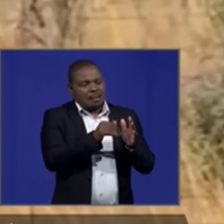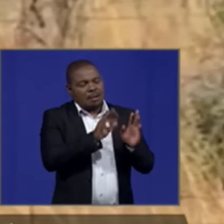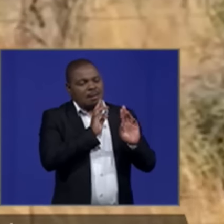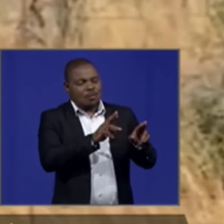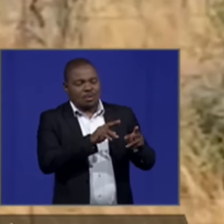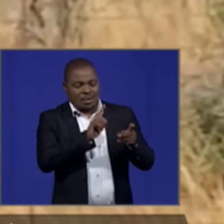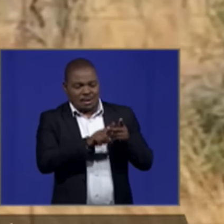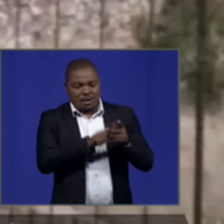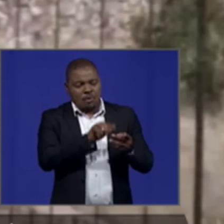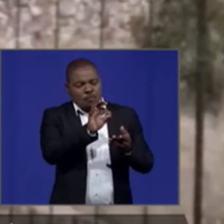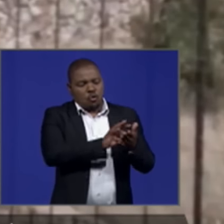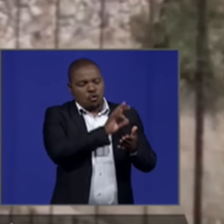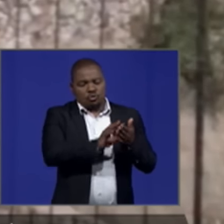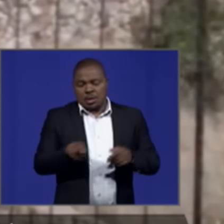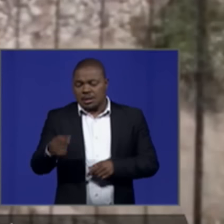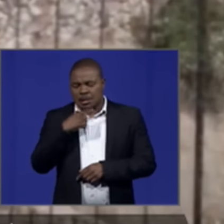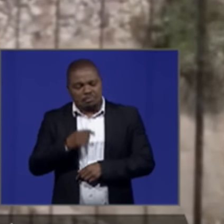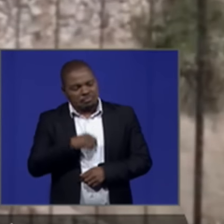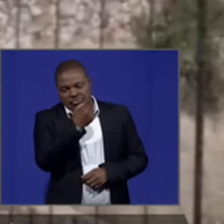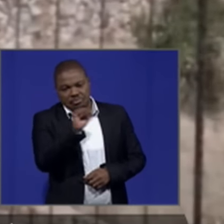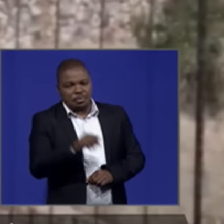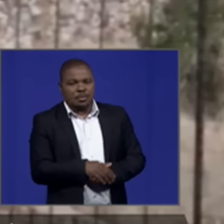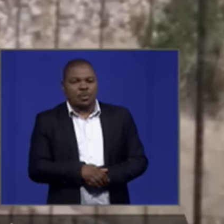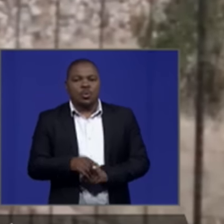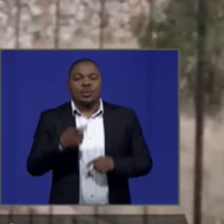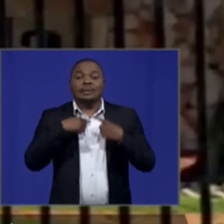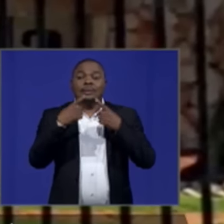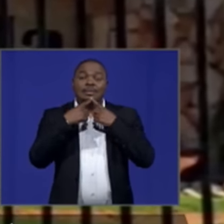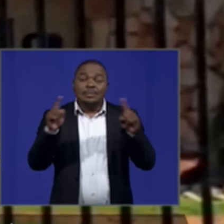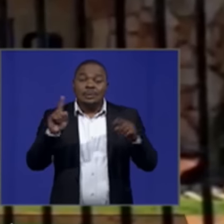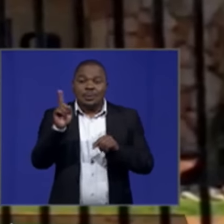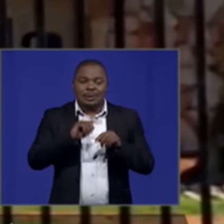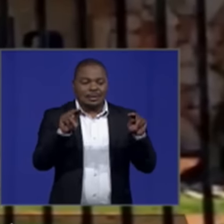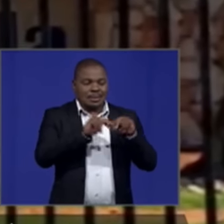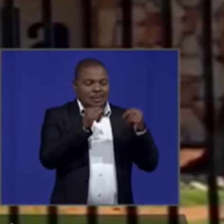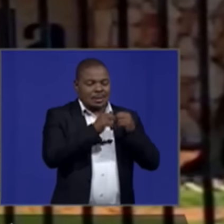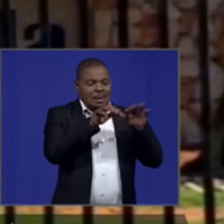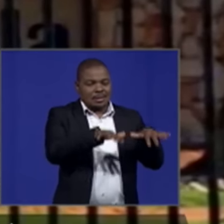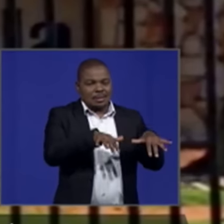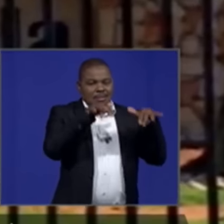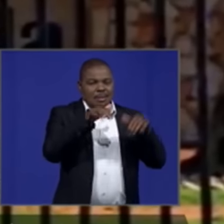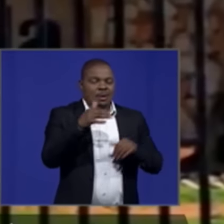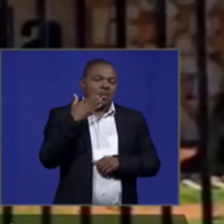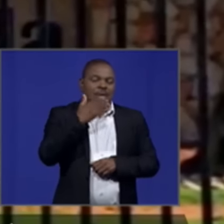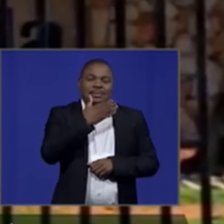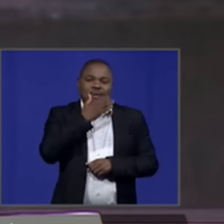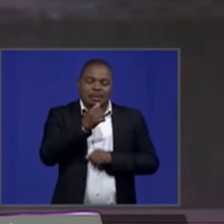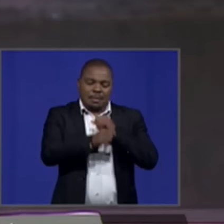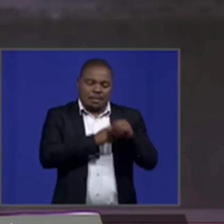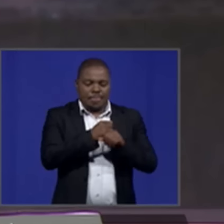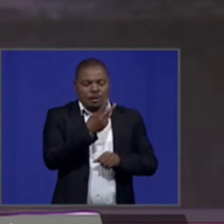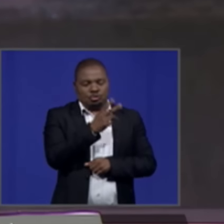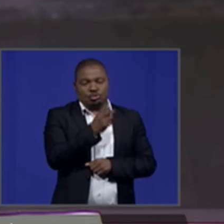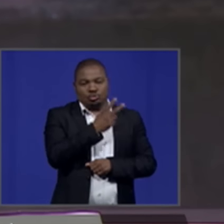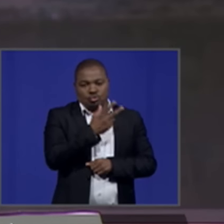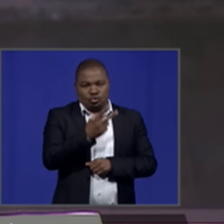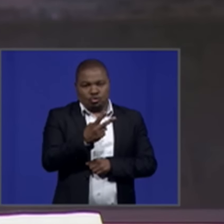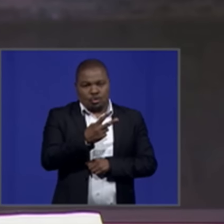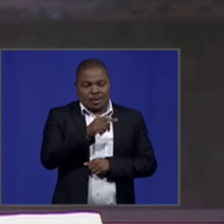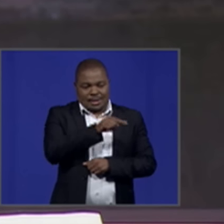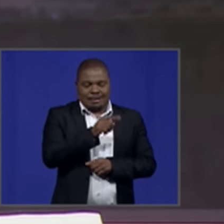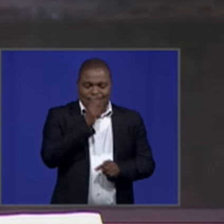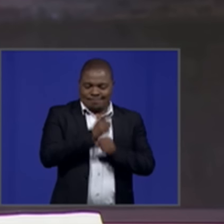e kgapetswe thoko. It is declared that the vote of the National Assembly taken on 30 December 2022 declining to